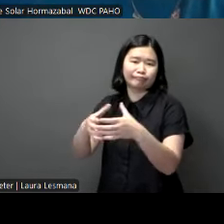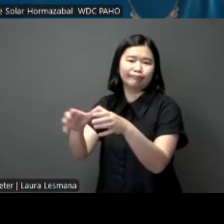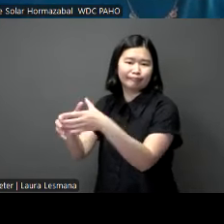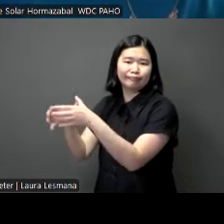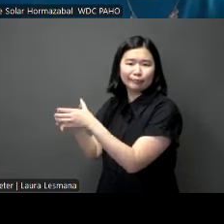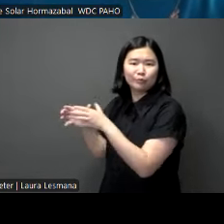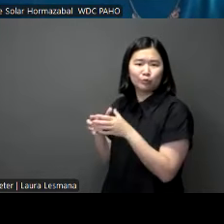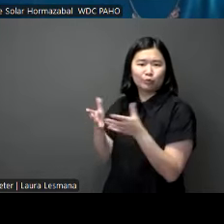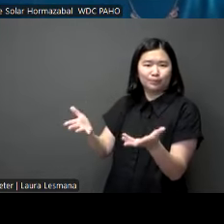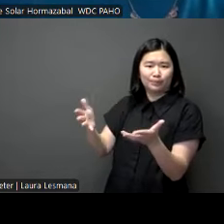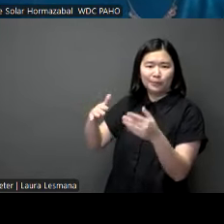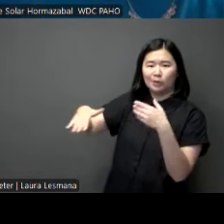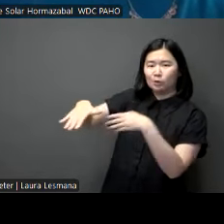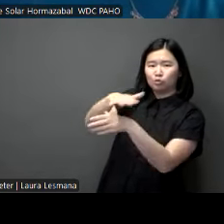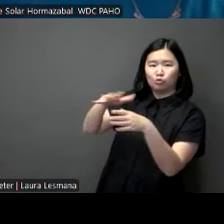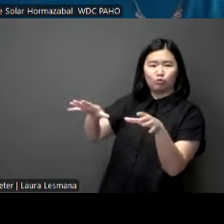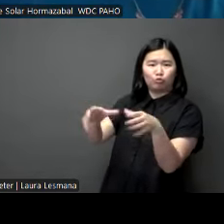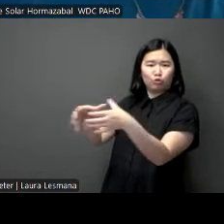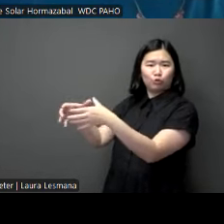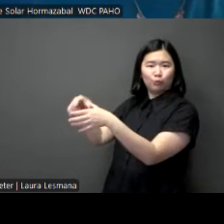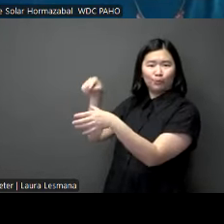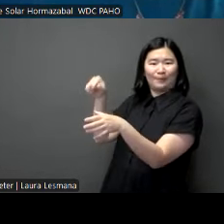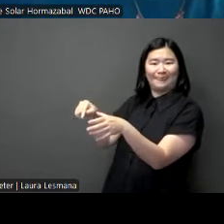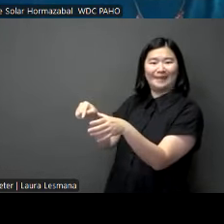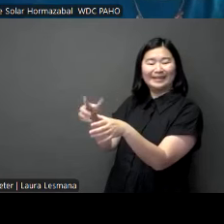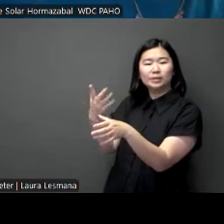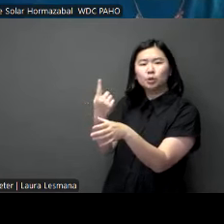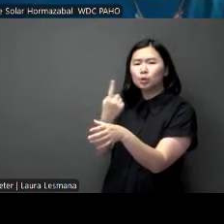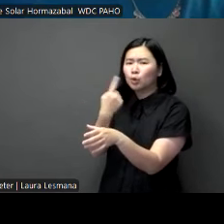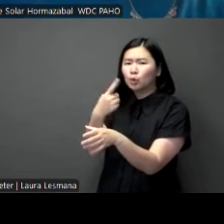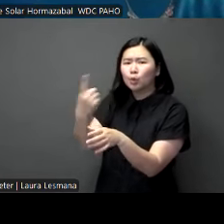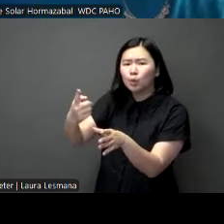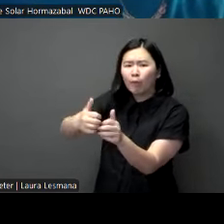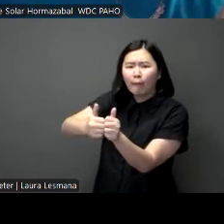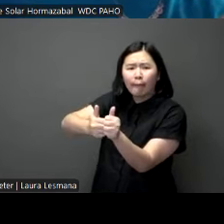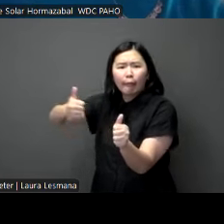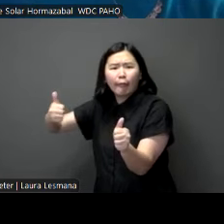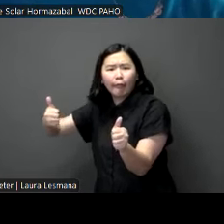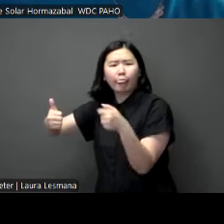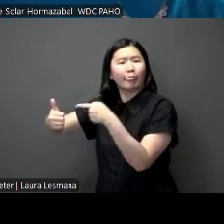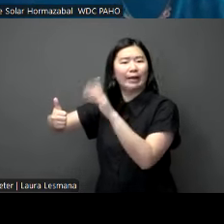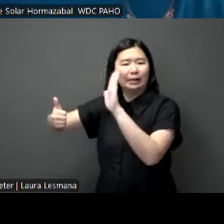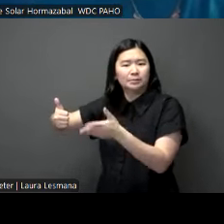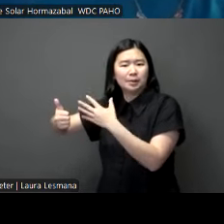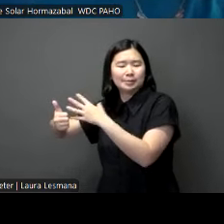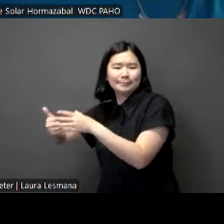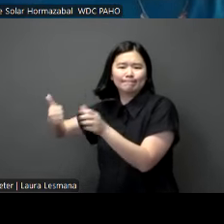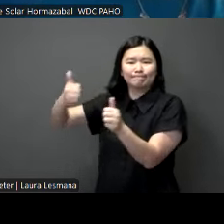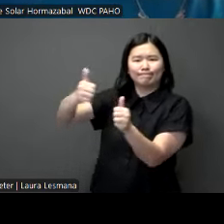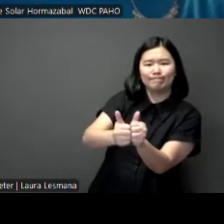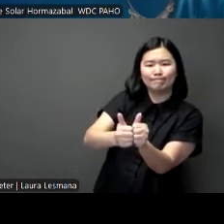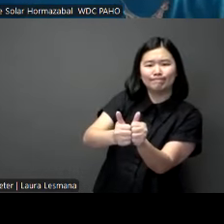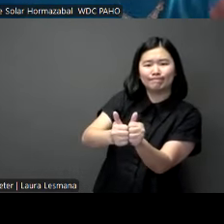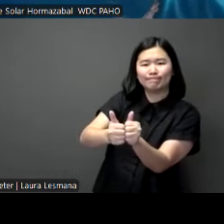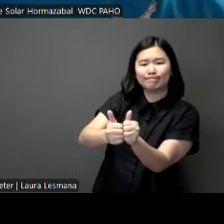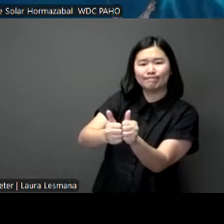starting there, we analyze what barriers and facilitating factors exist for the different social